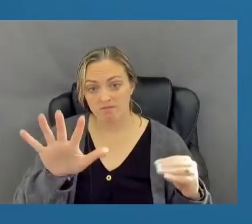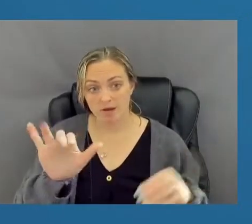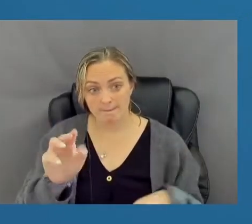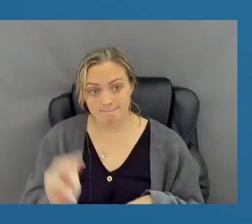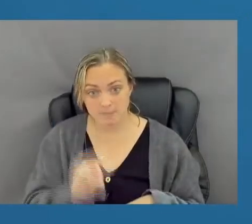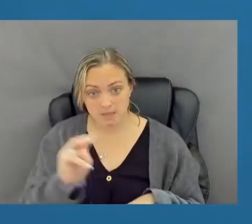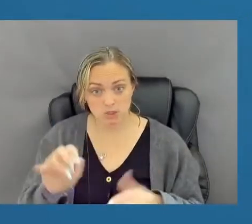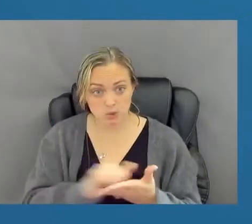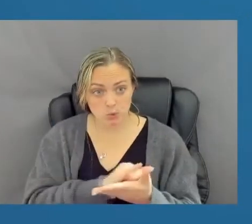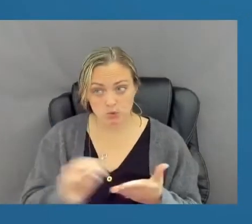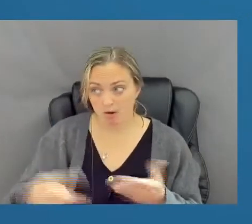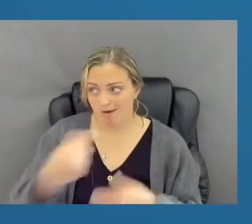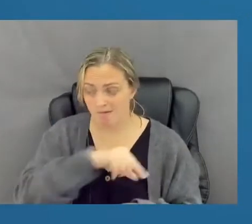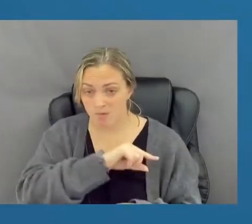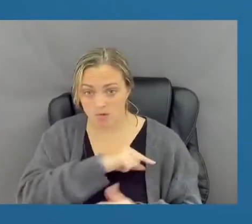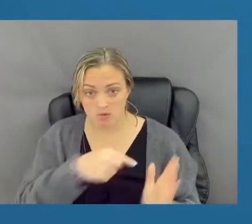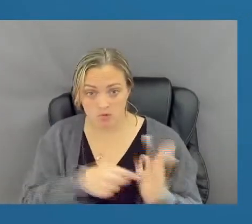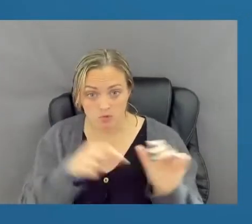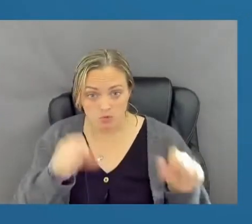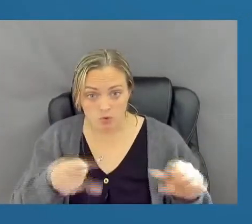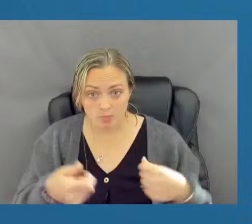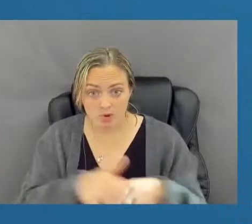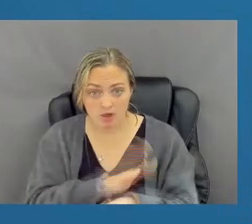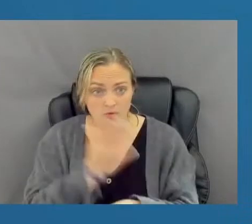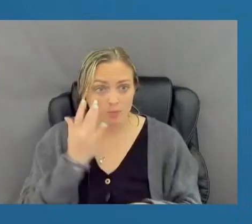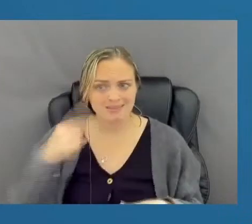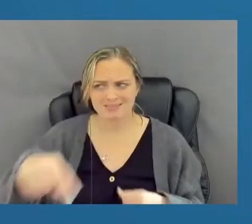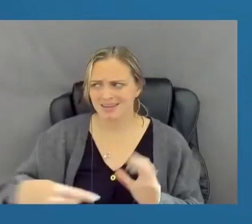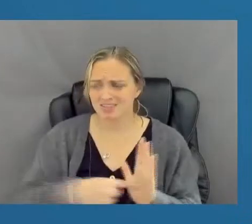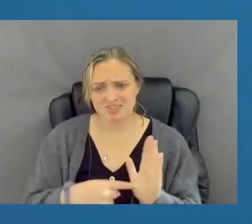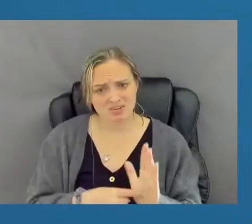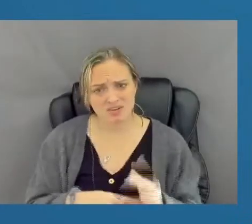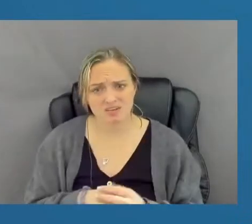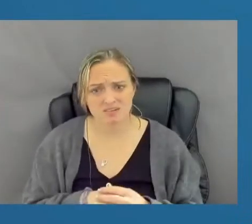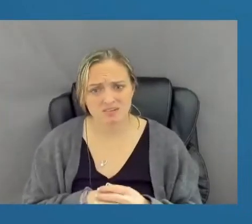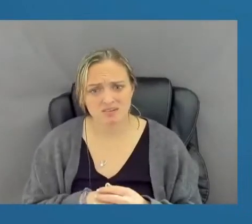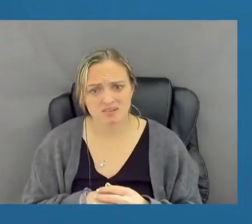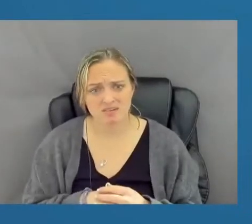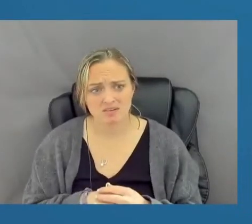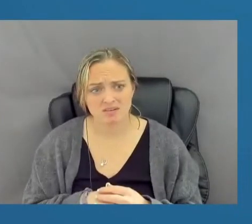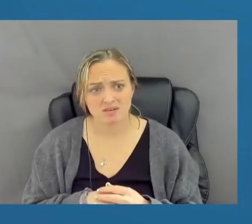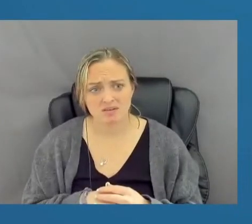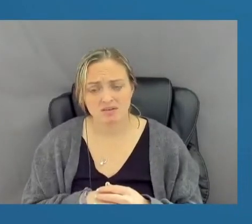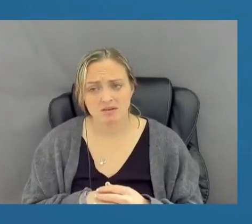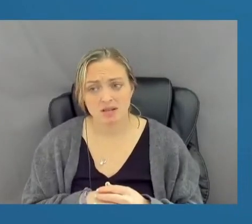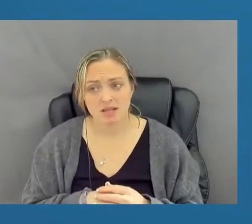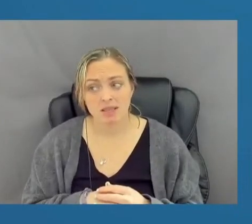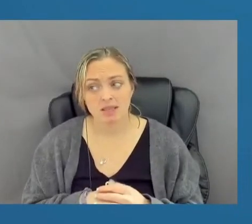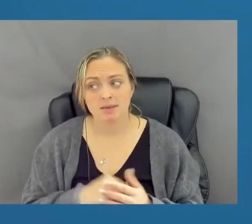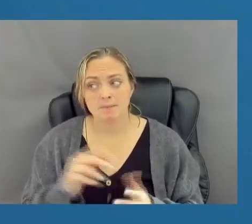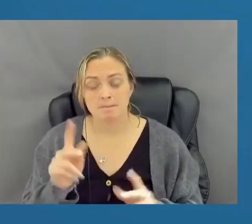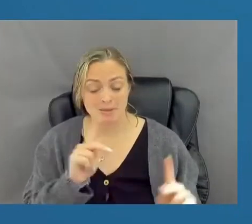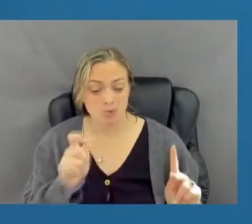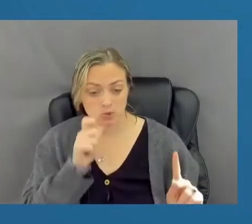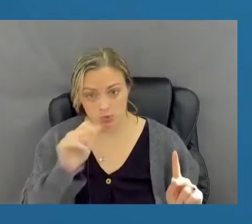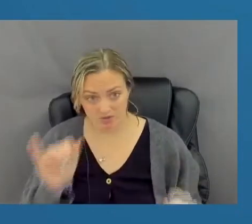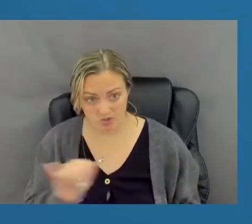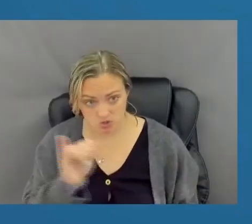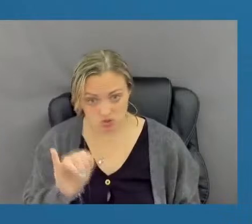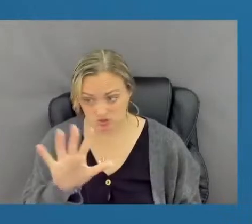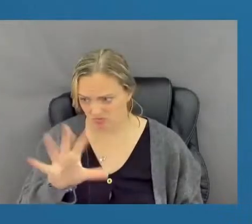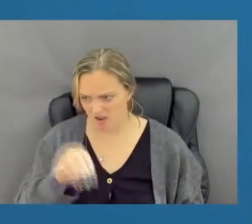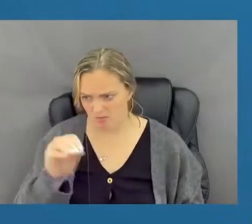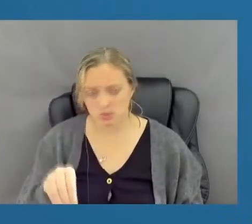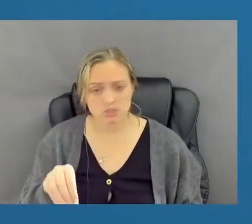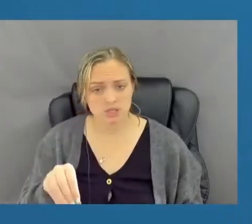to high-quality, affordable coverage because they deserve it. You know what our uninsured rate now is? It's 5%, one of